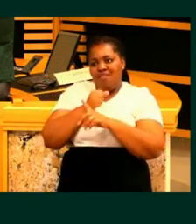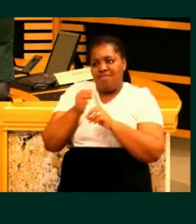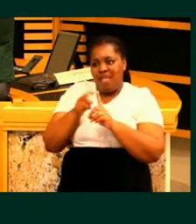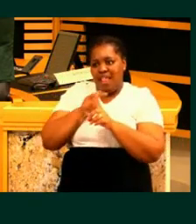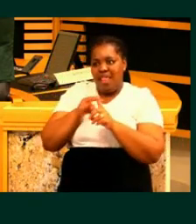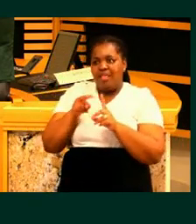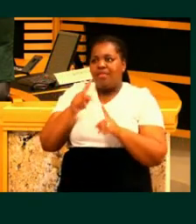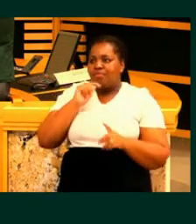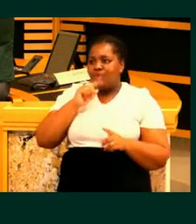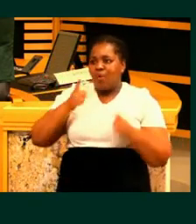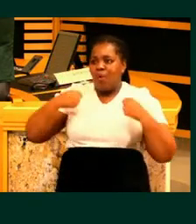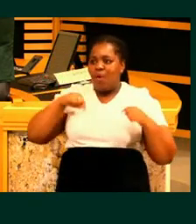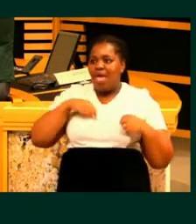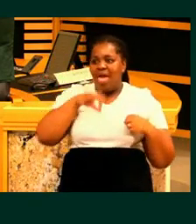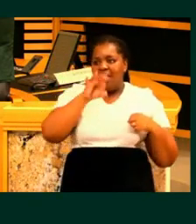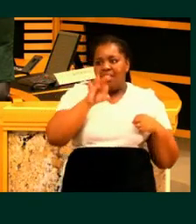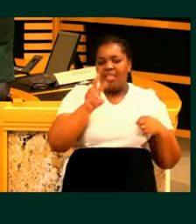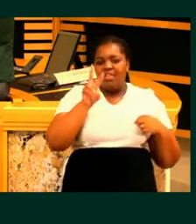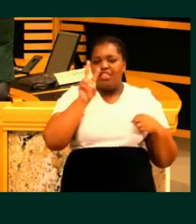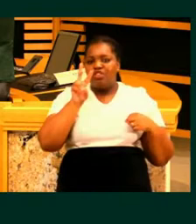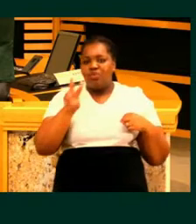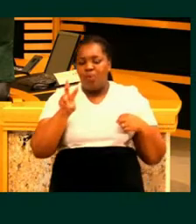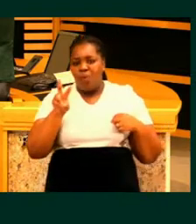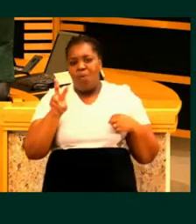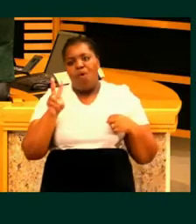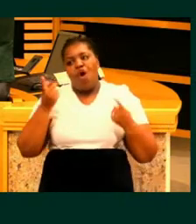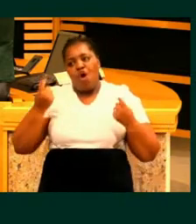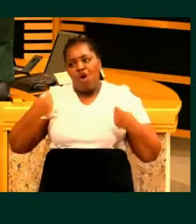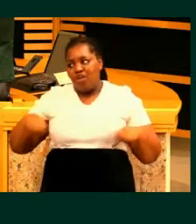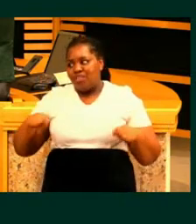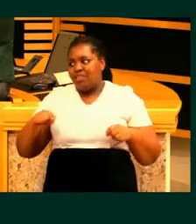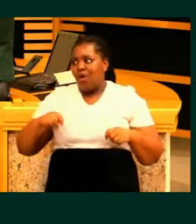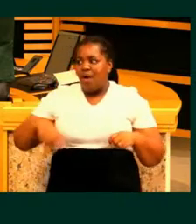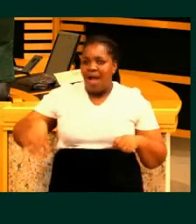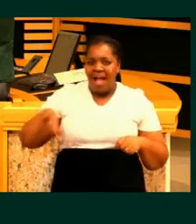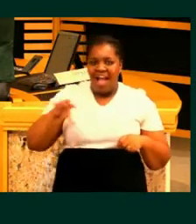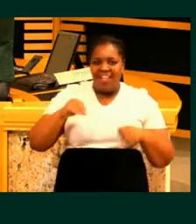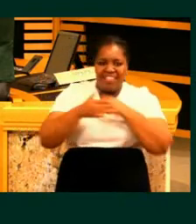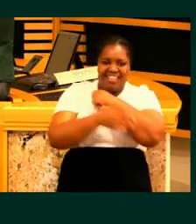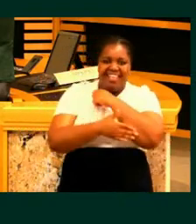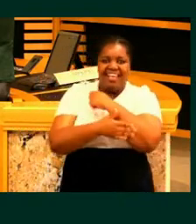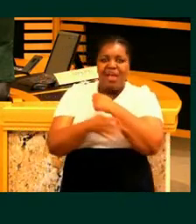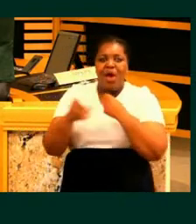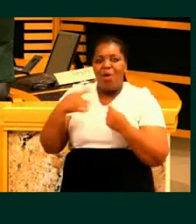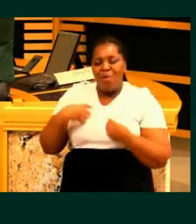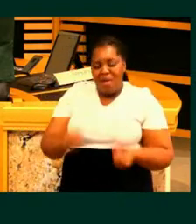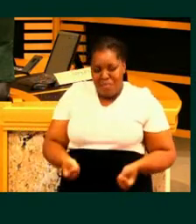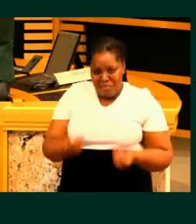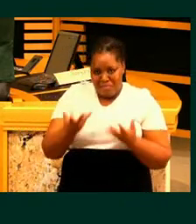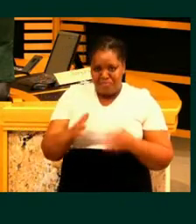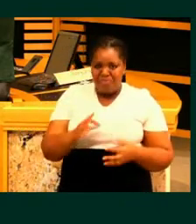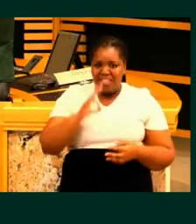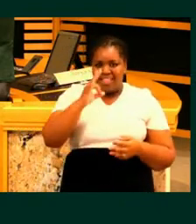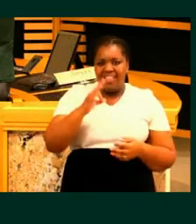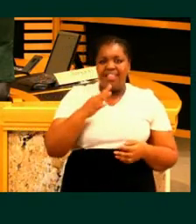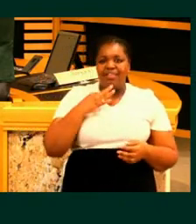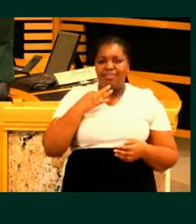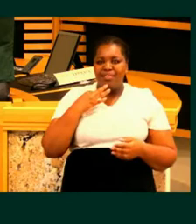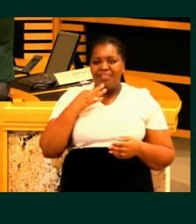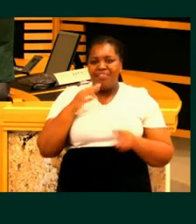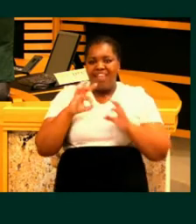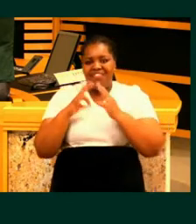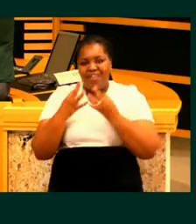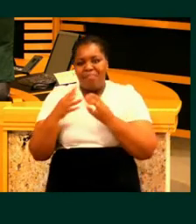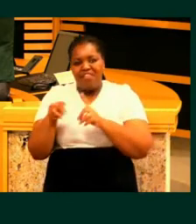designated 32 Regional courts across the country furthermore we have provided 35 3,500 family